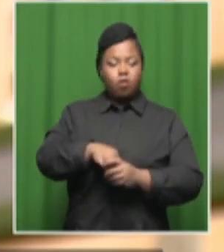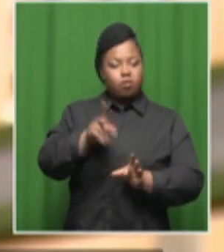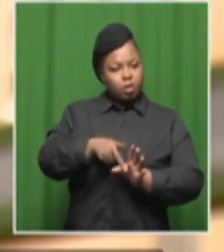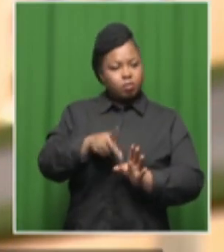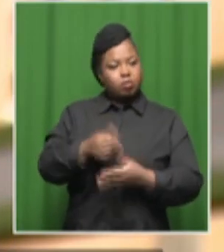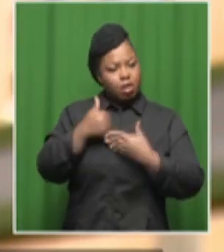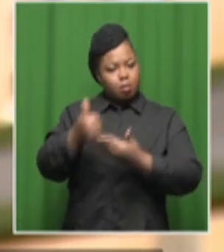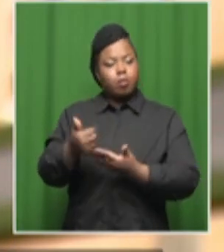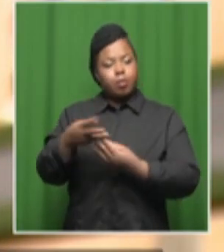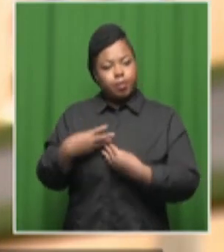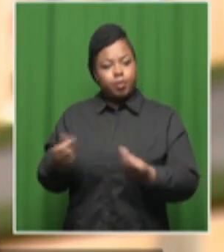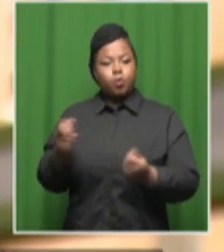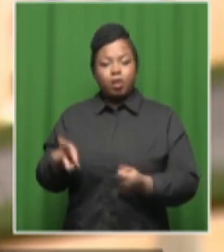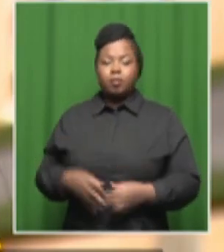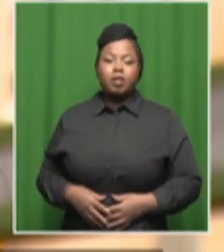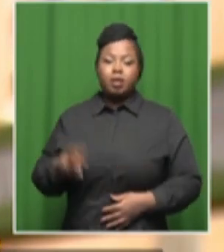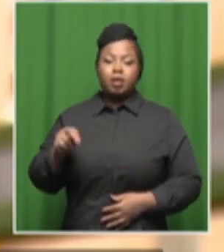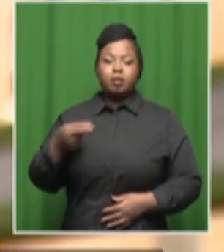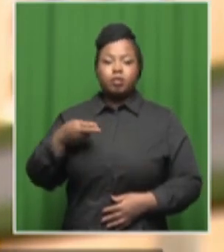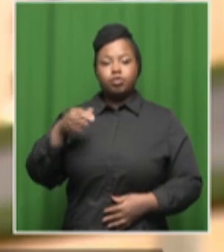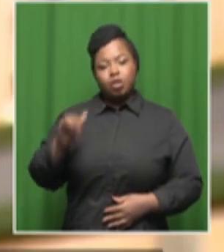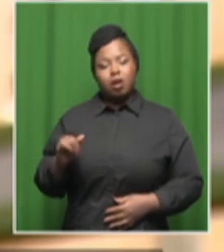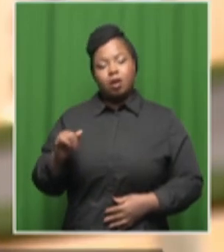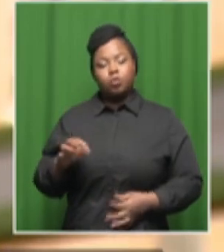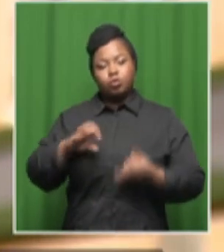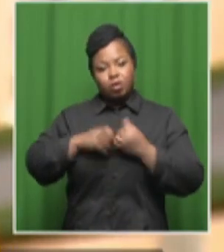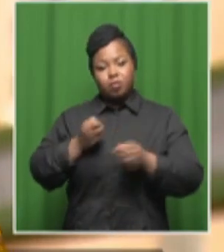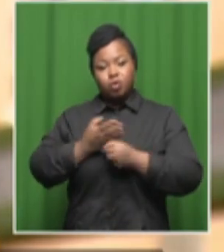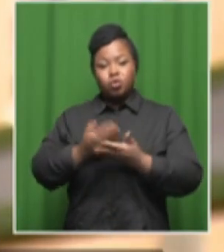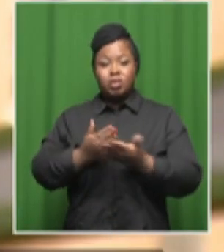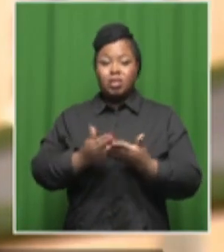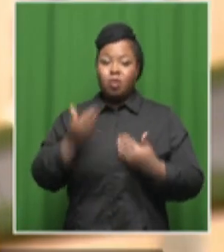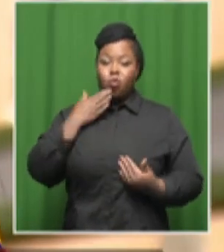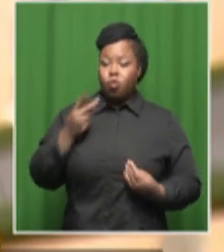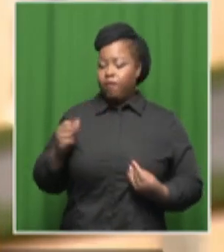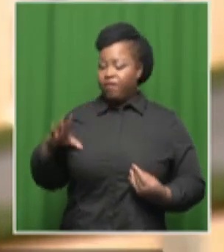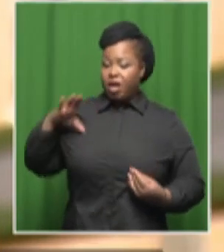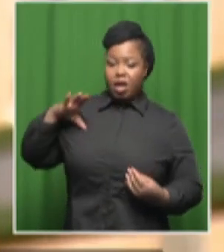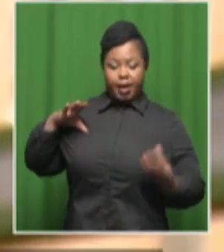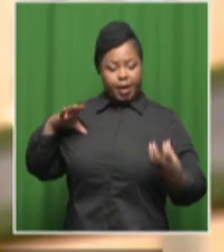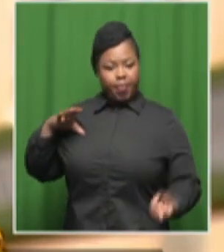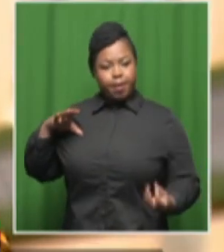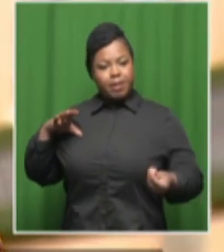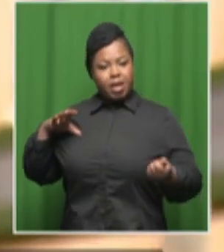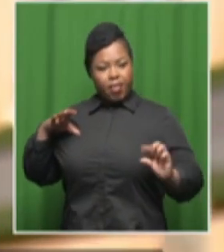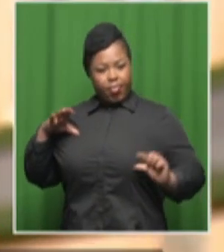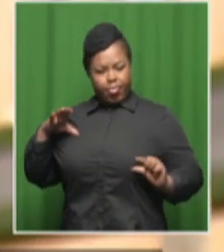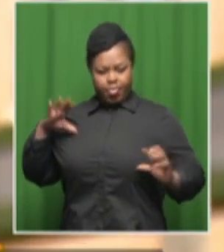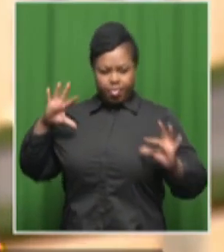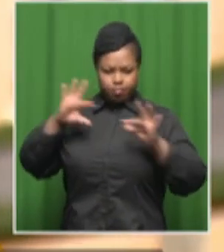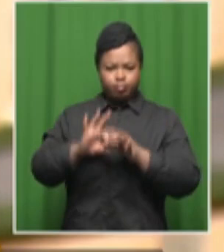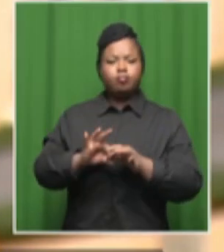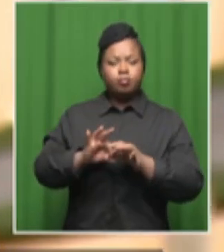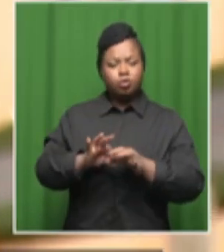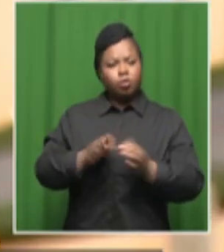NHI will mitigate that gap between the underprivileged and the privileged. And we're saying there is a right to healthcare, you have a right